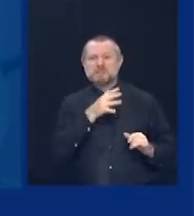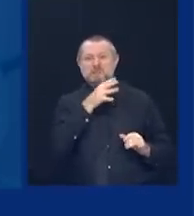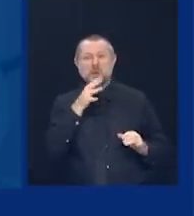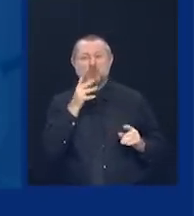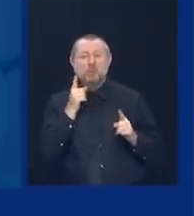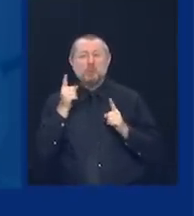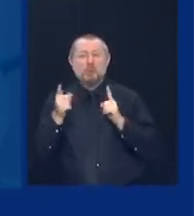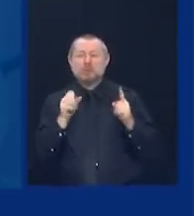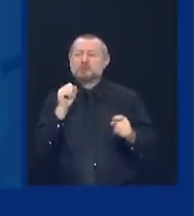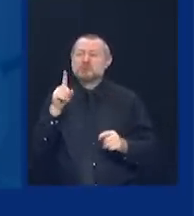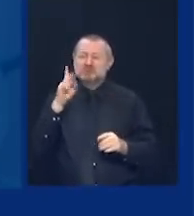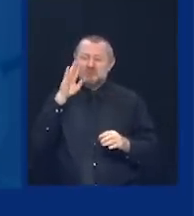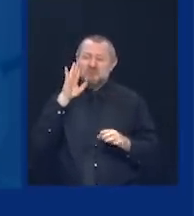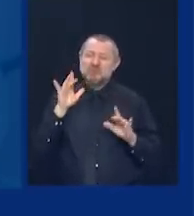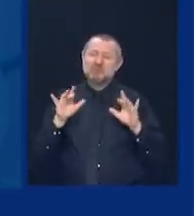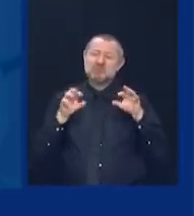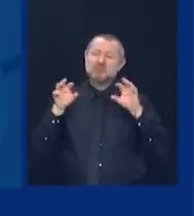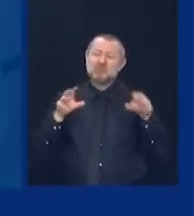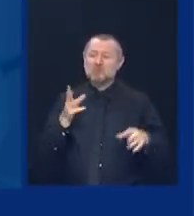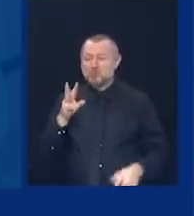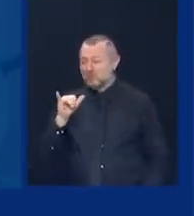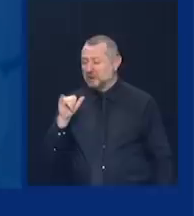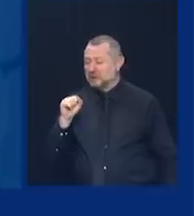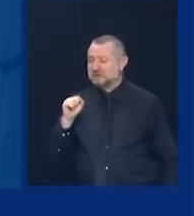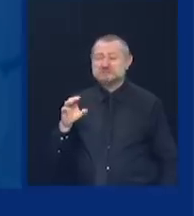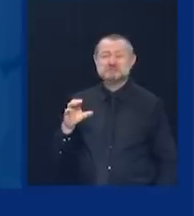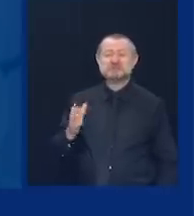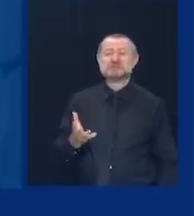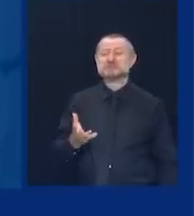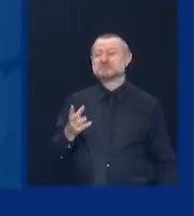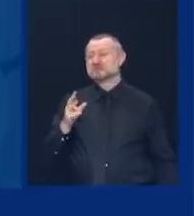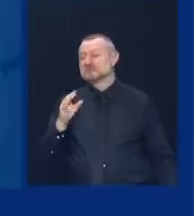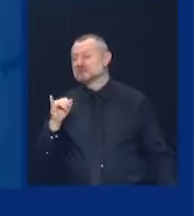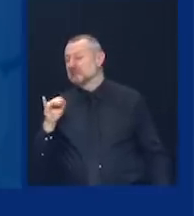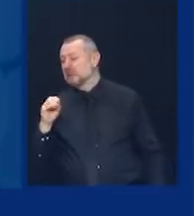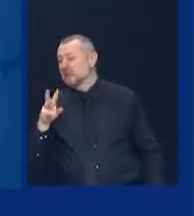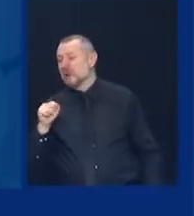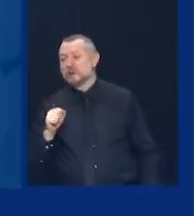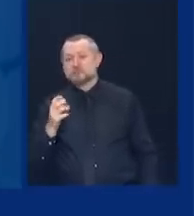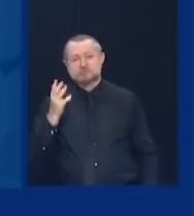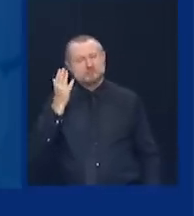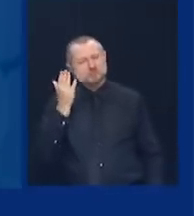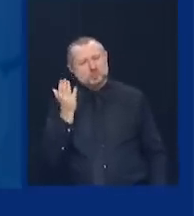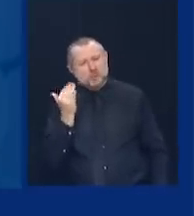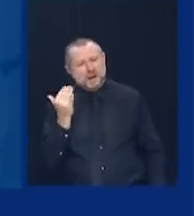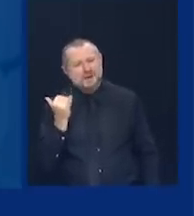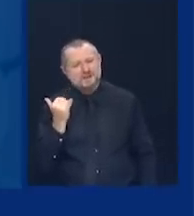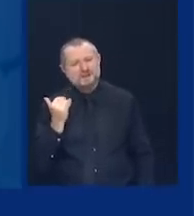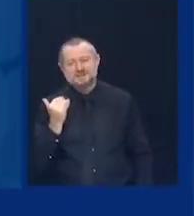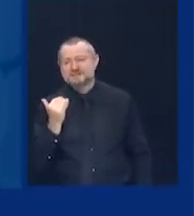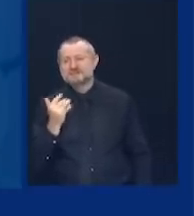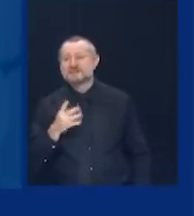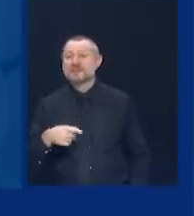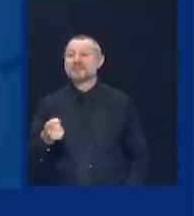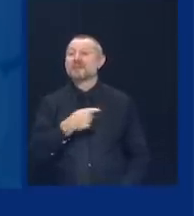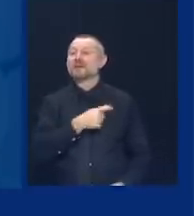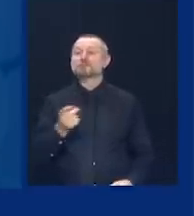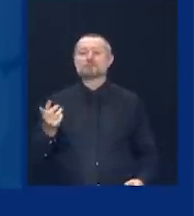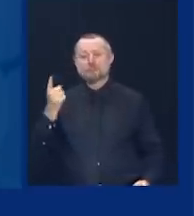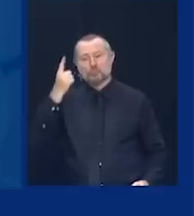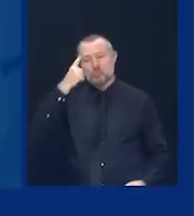and in Wisconsin, and in Iowa. Why? Because they didn't think it was